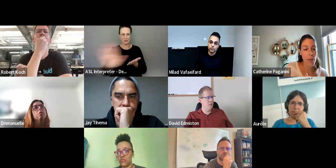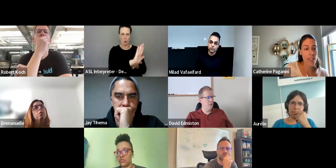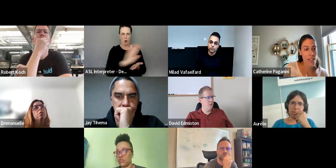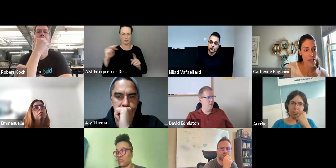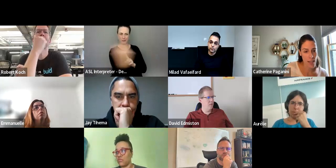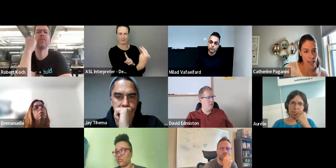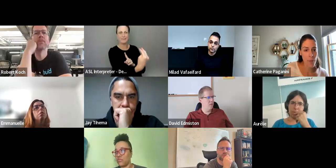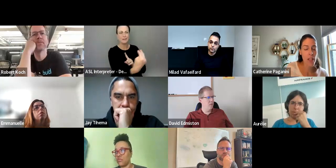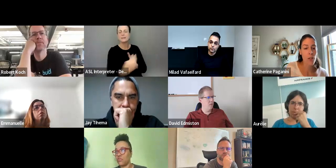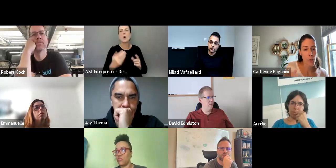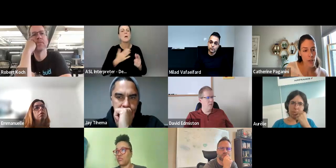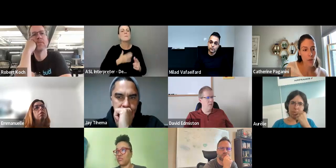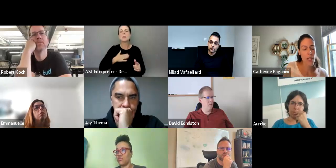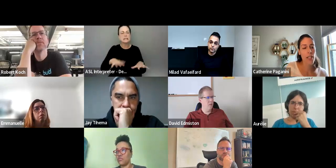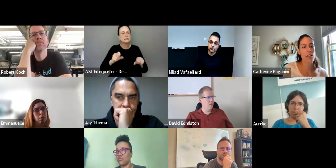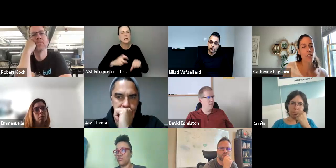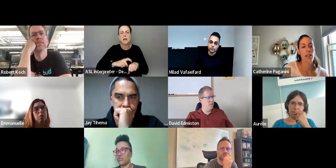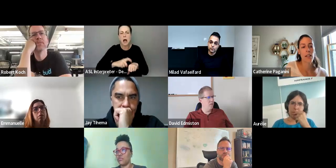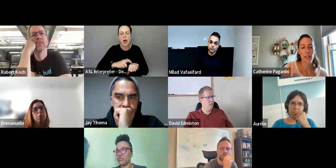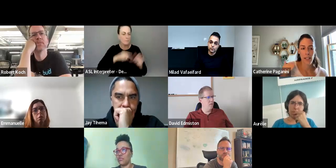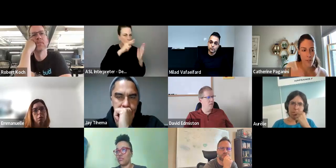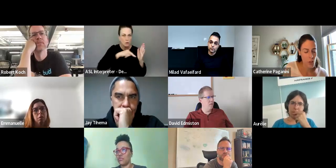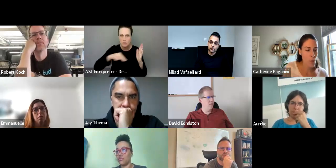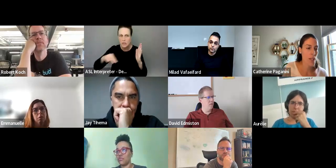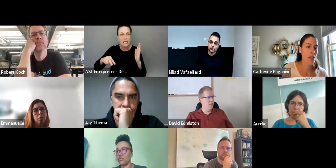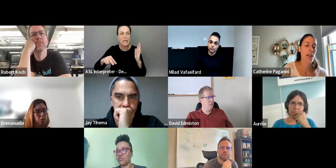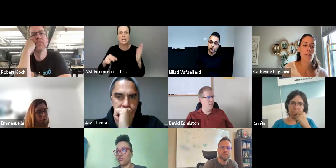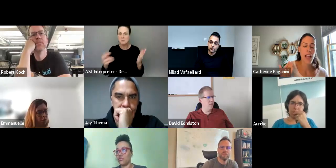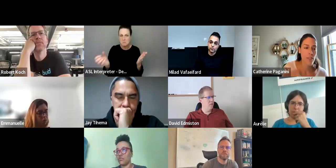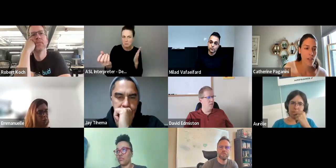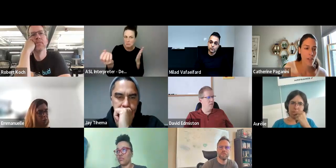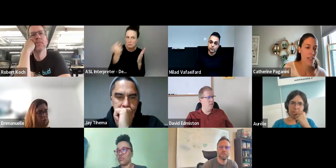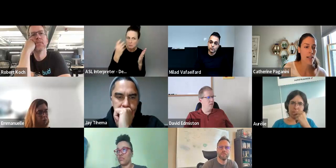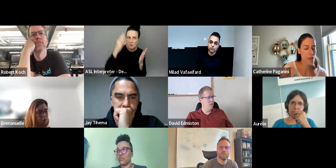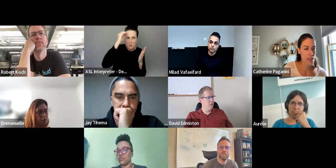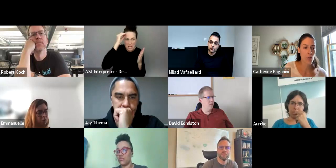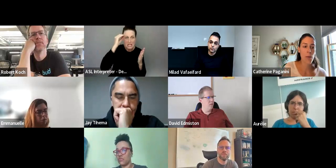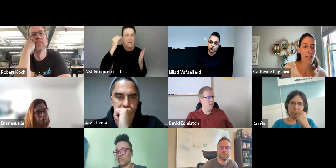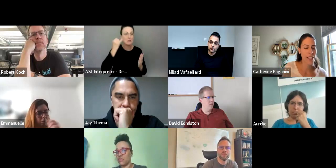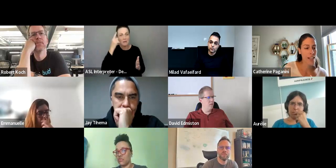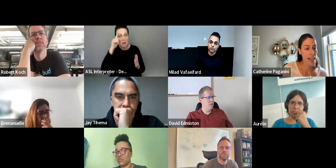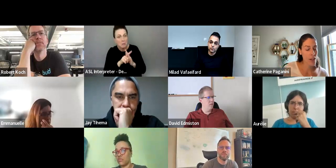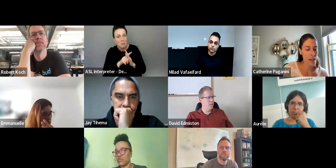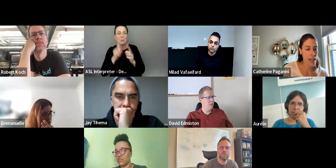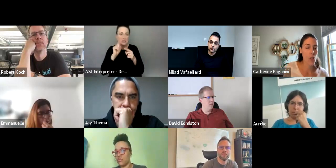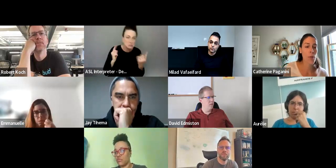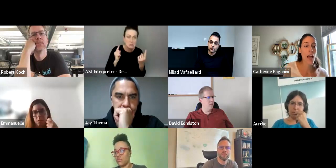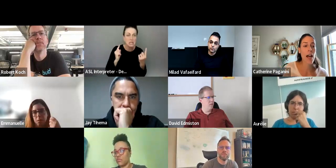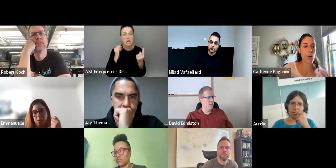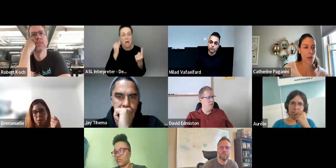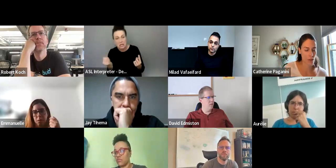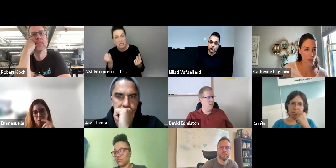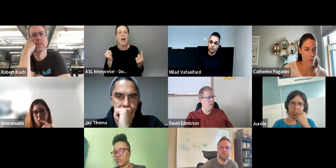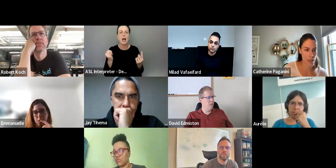is like, please take the time, read through it, give us your opinion. If you have another idea, if you disagree, please add all that. It should